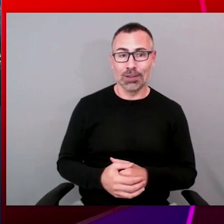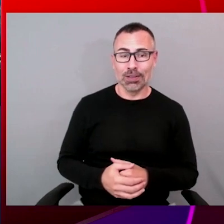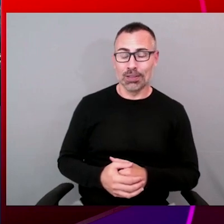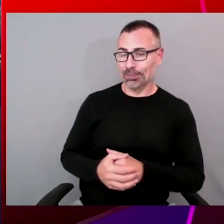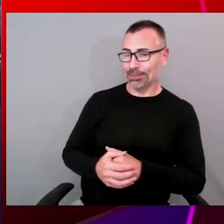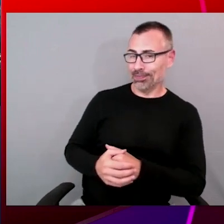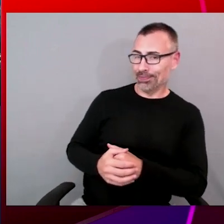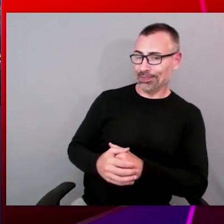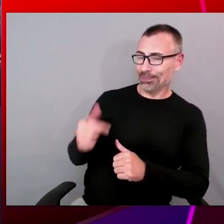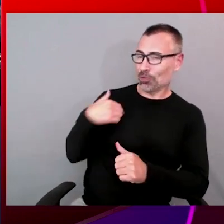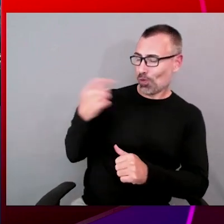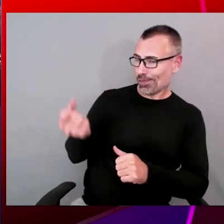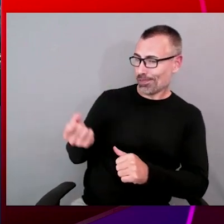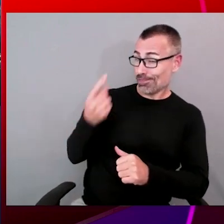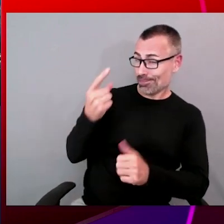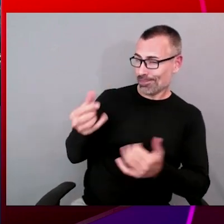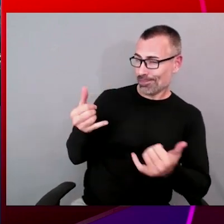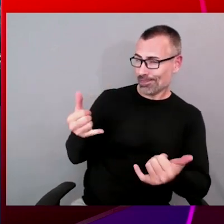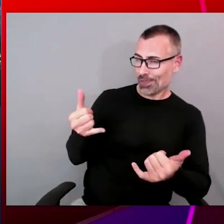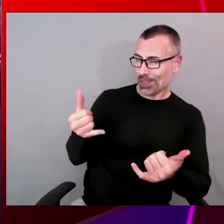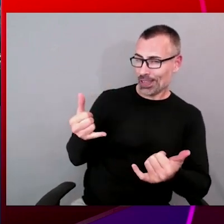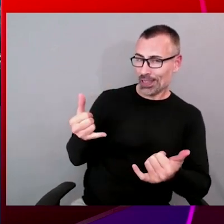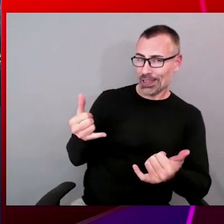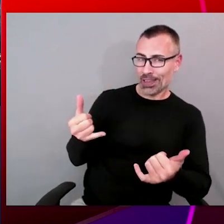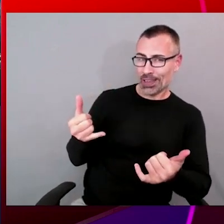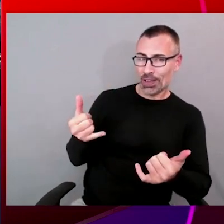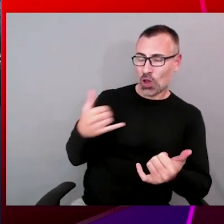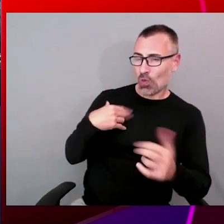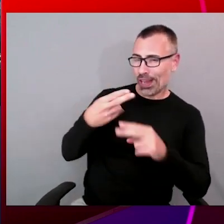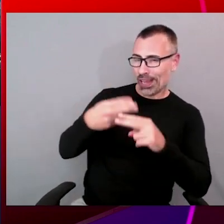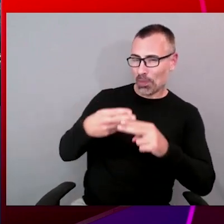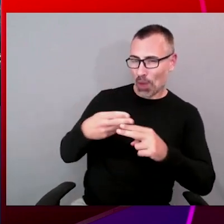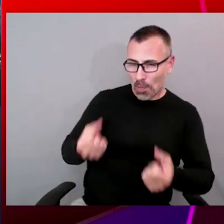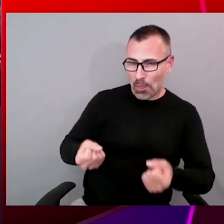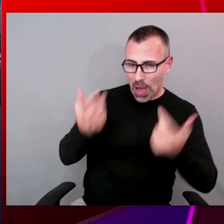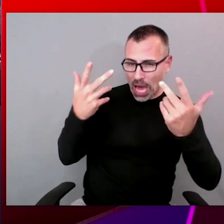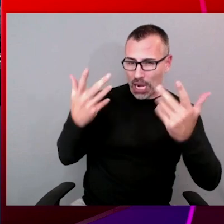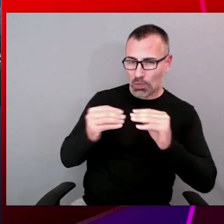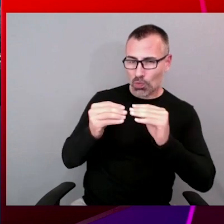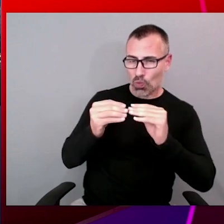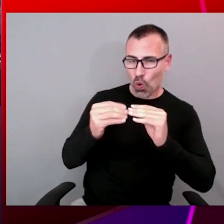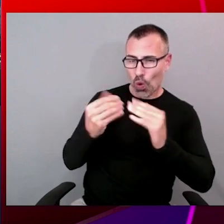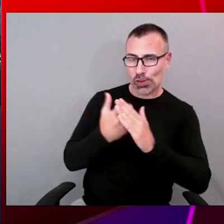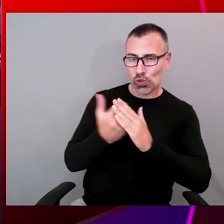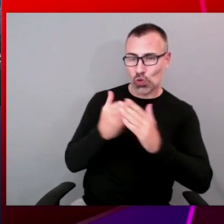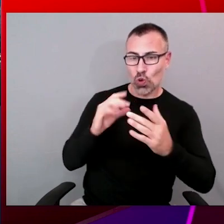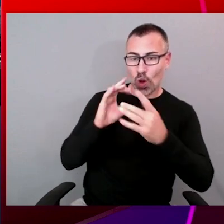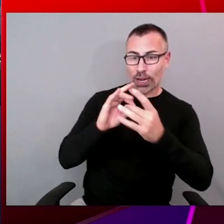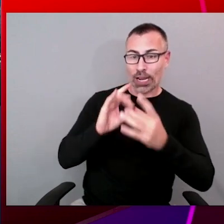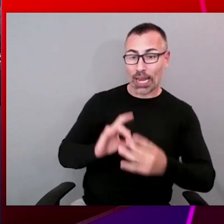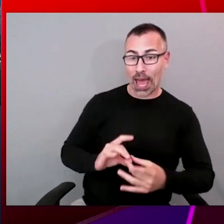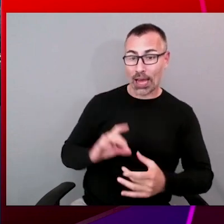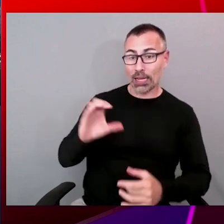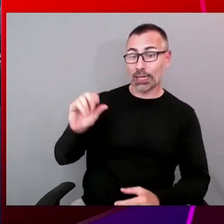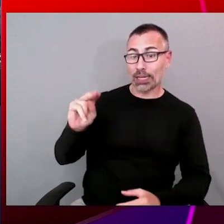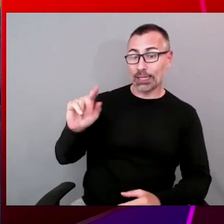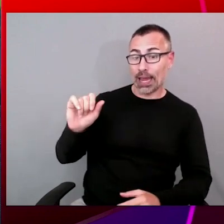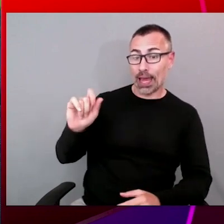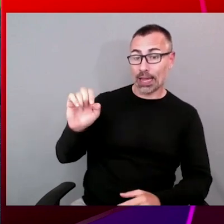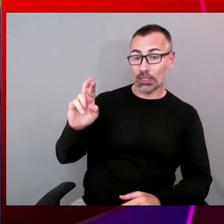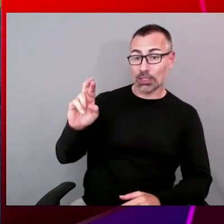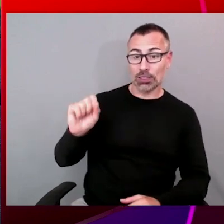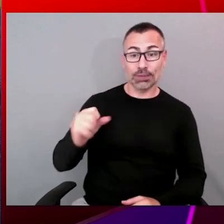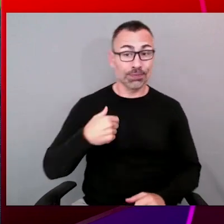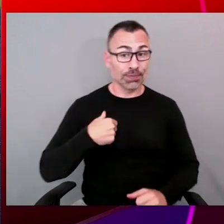that today we announced a whole bunch of new connectors. Yeah, I'm excited to announce today we